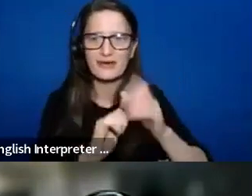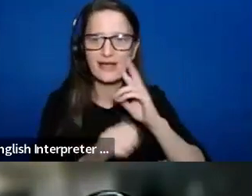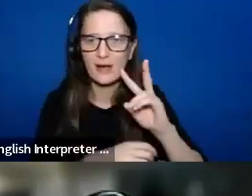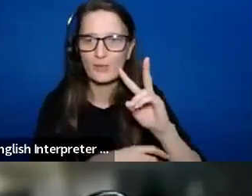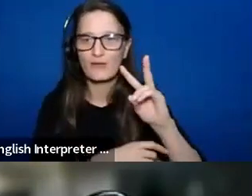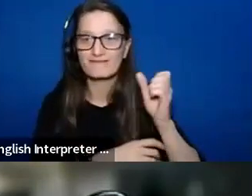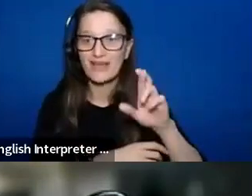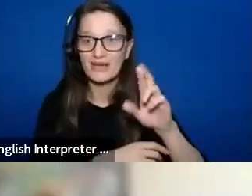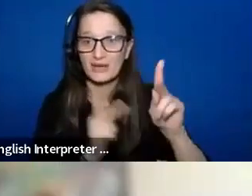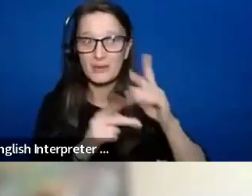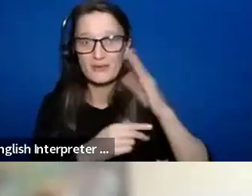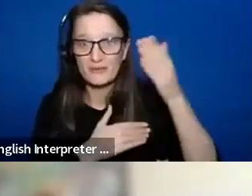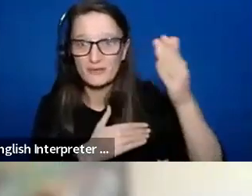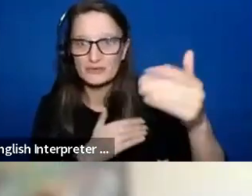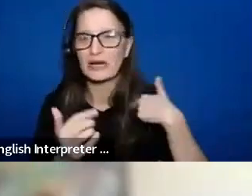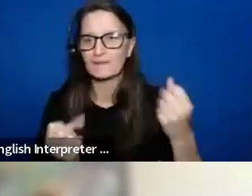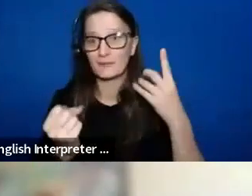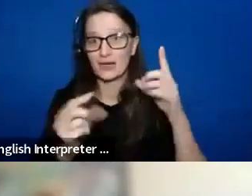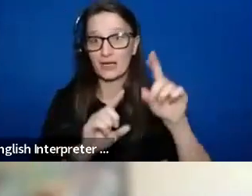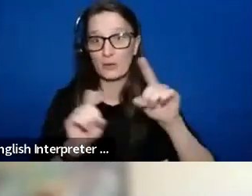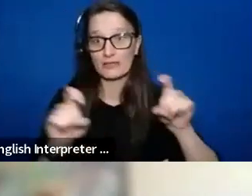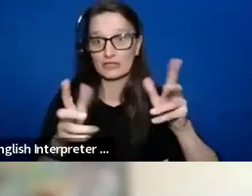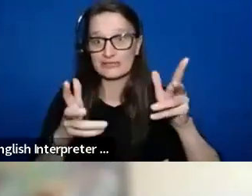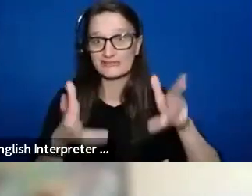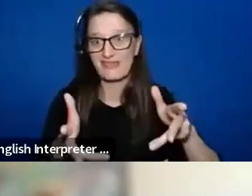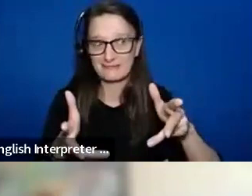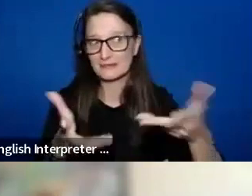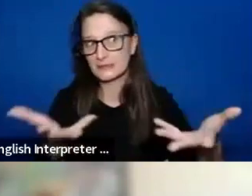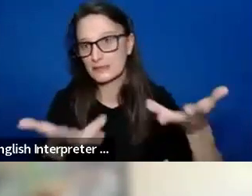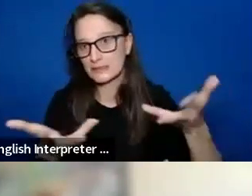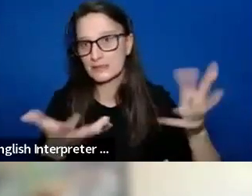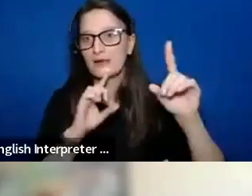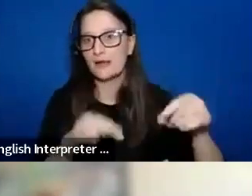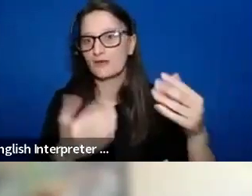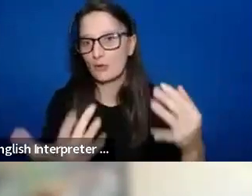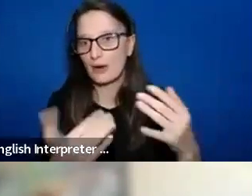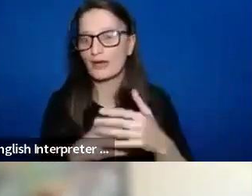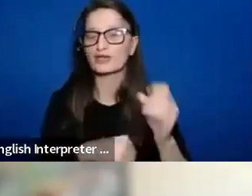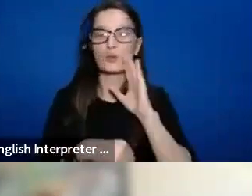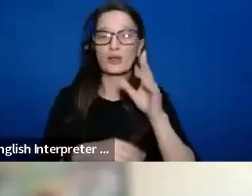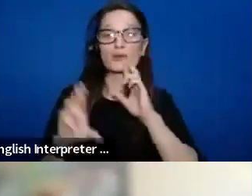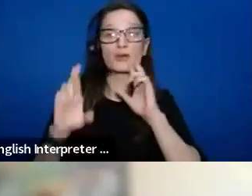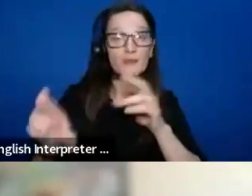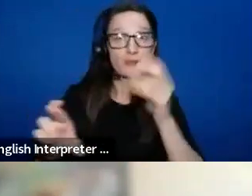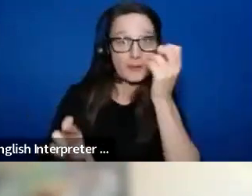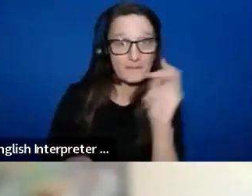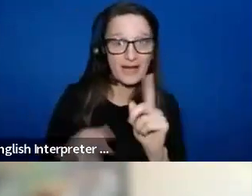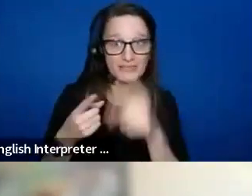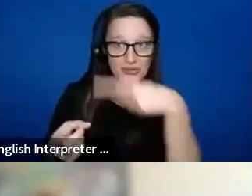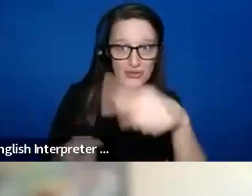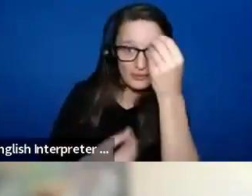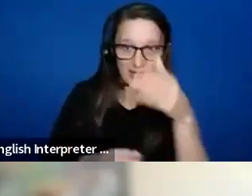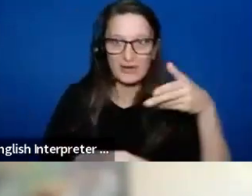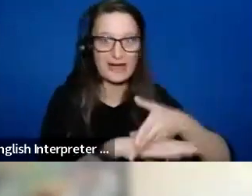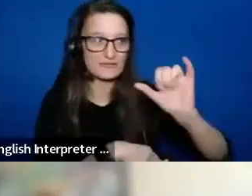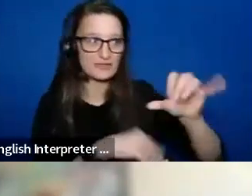future. There's still a lot of questions that are out there. And so we'll be reporting back to you after that meeting